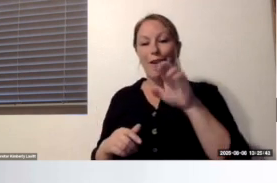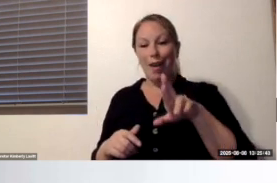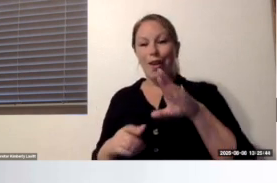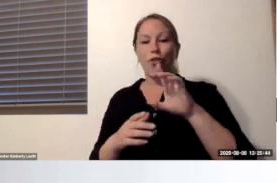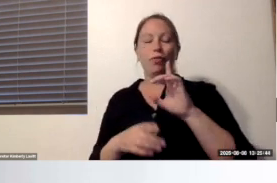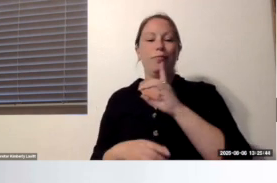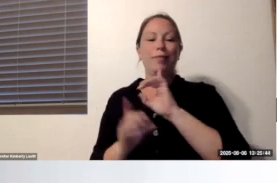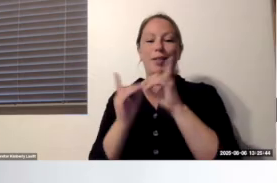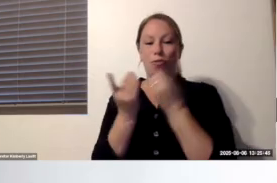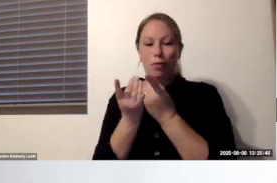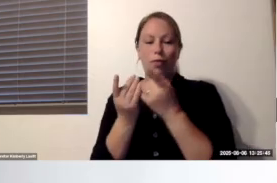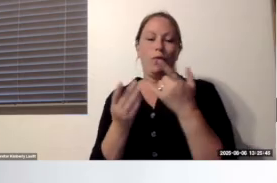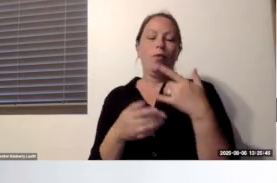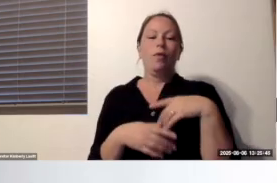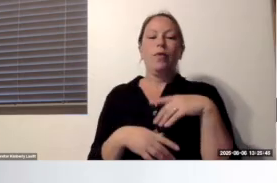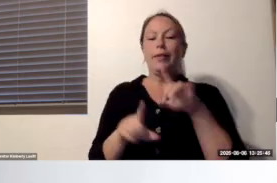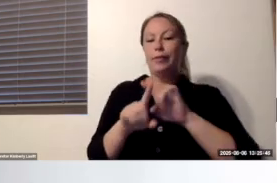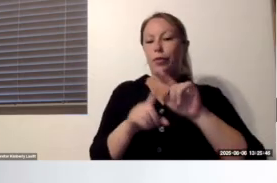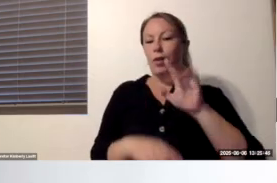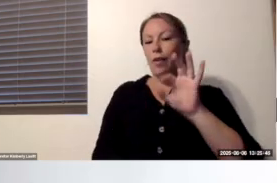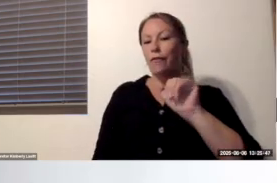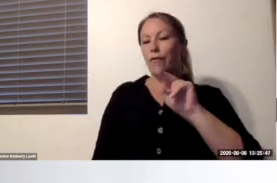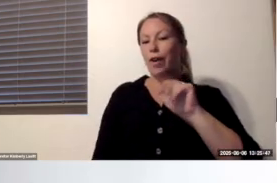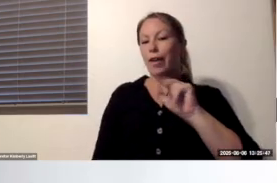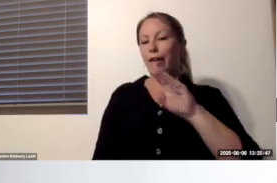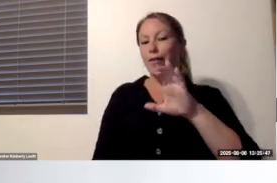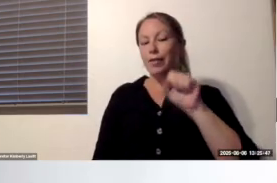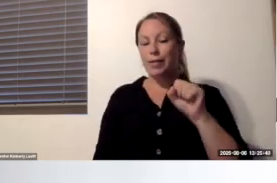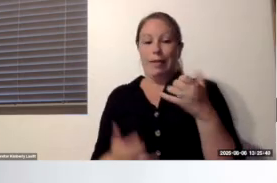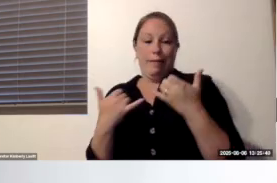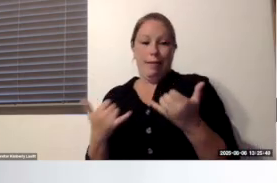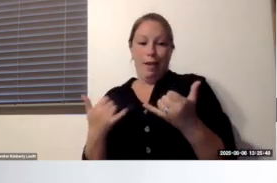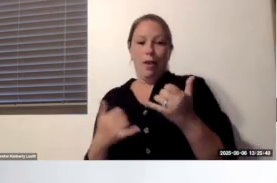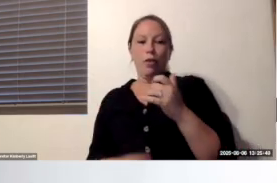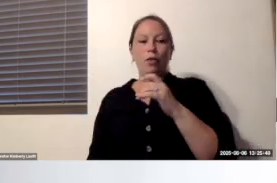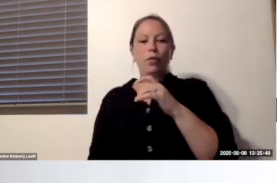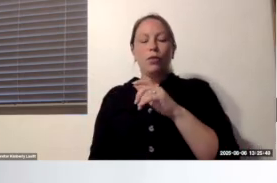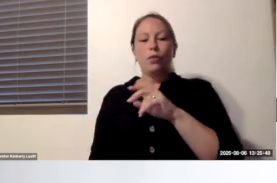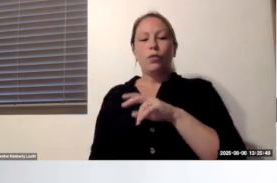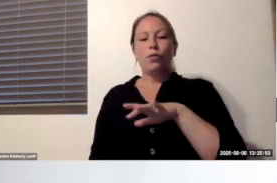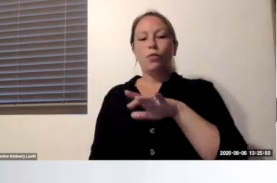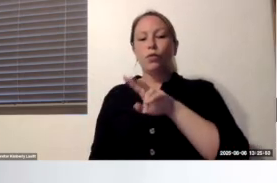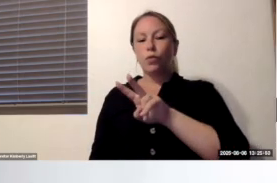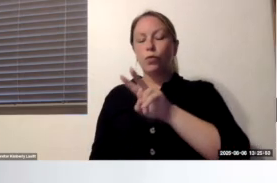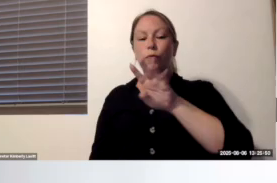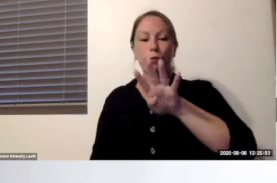to fair financing. To date, around $241 million have been allocated to DCAP.